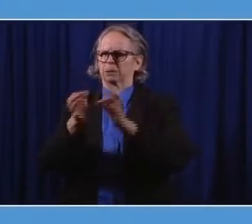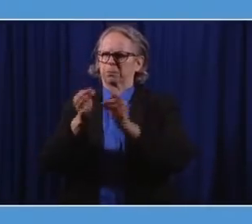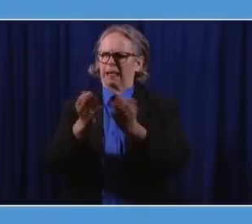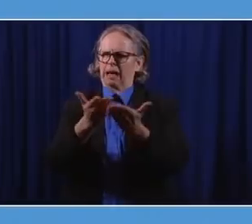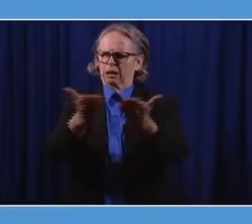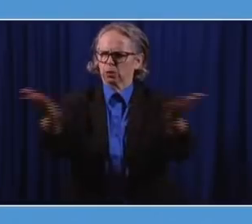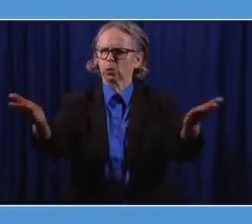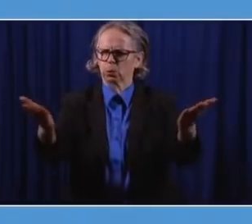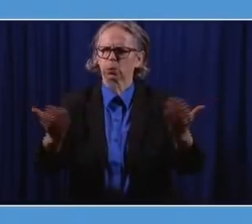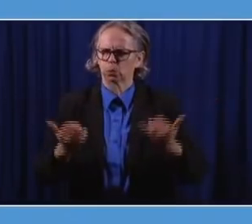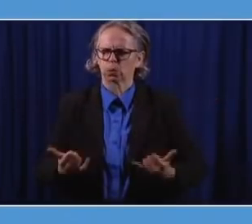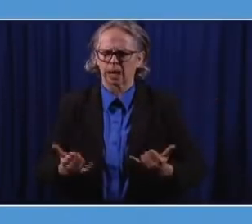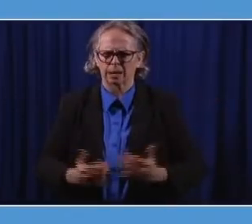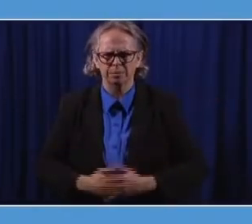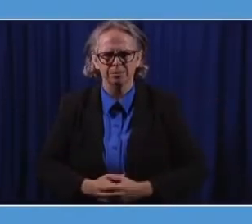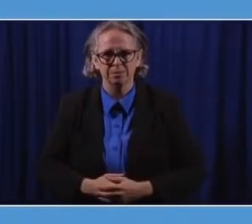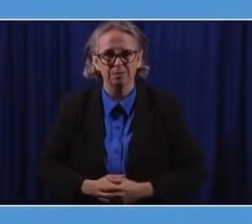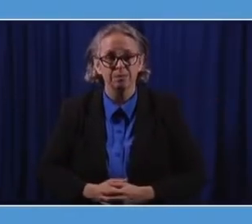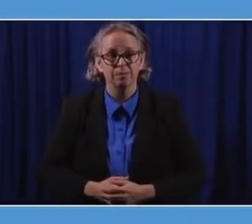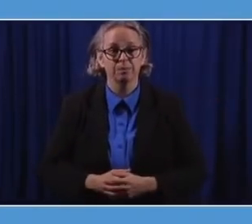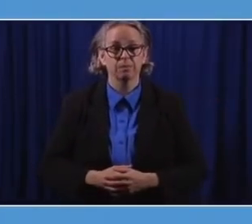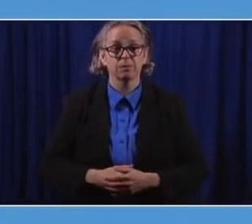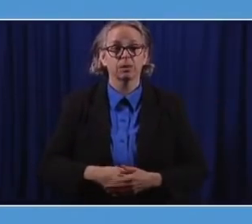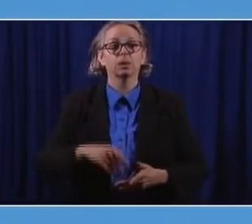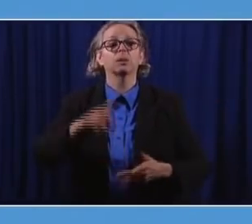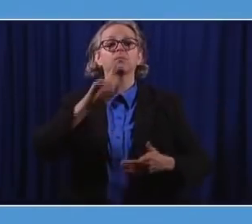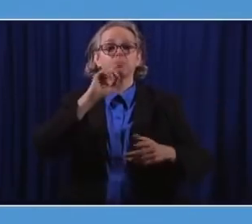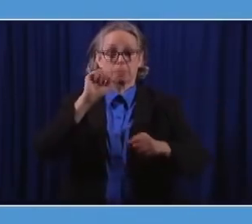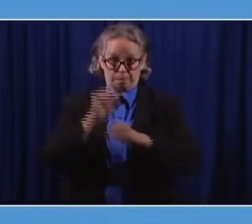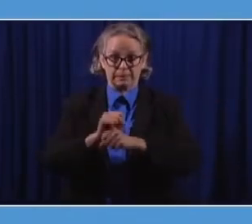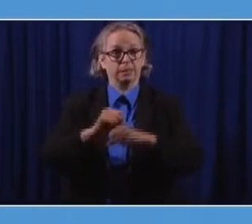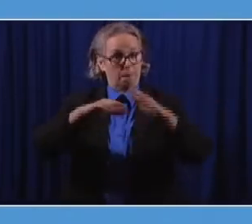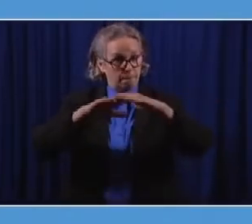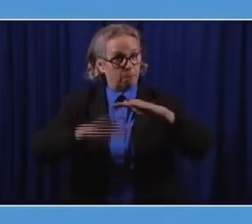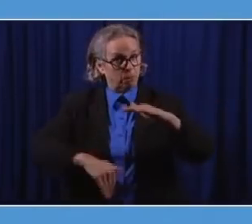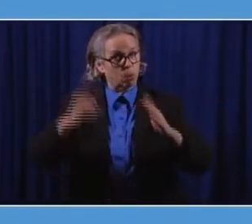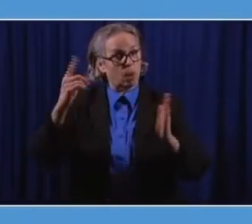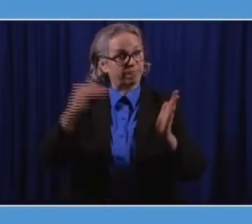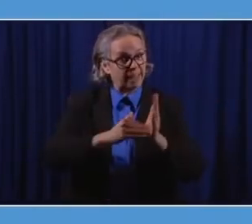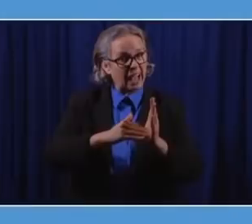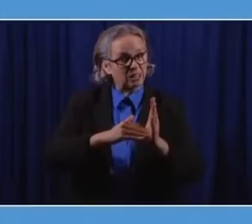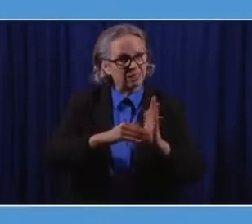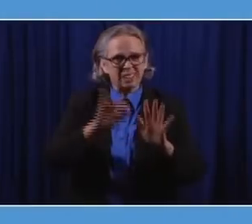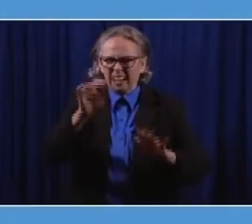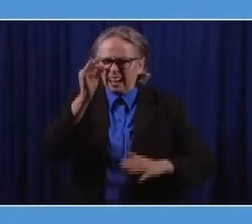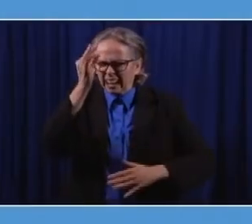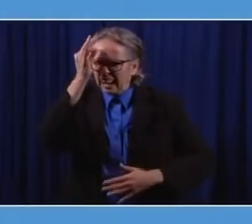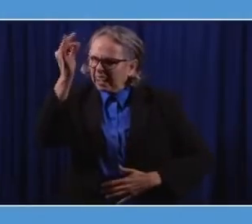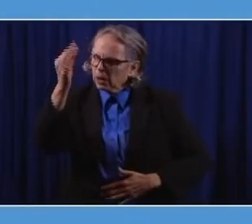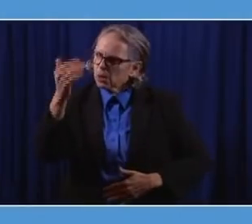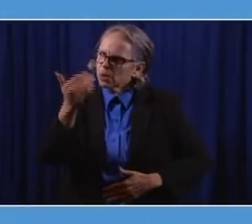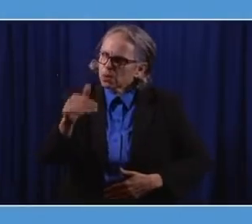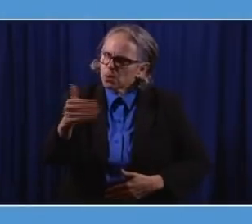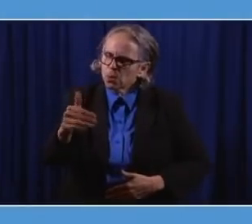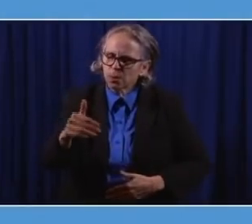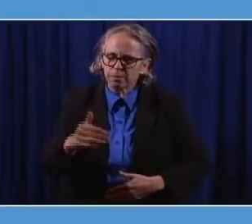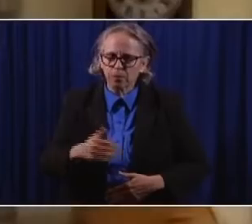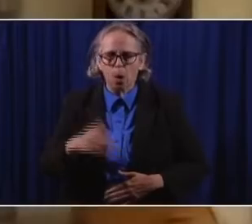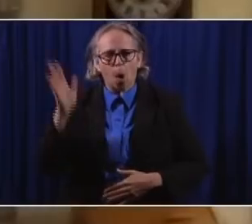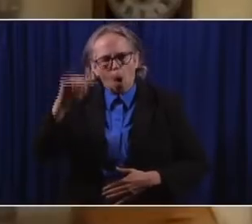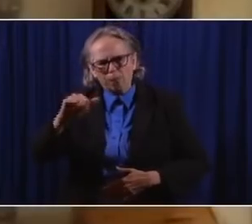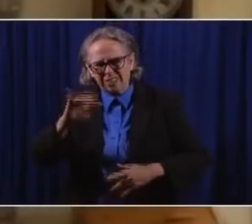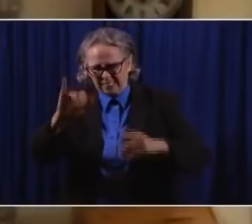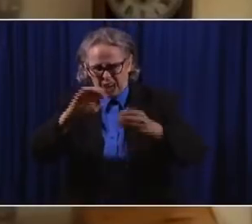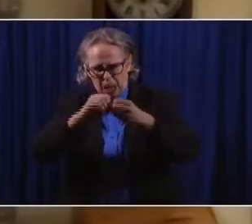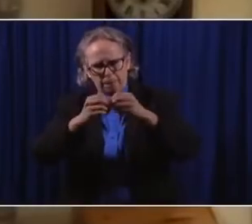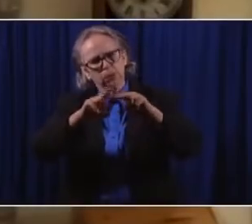below 1,000 for 21-day average, just barely, but we're there, and we hope to those numbers continue to go down.